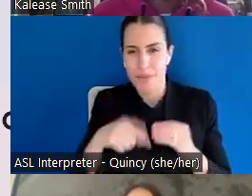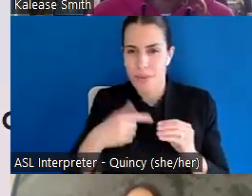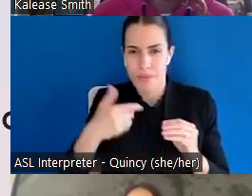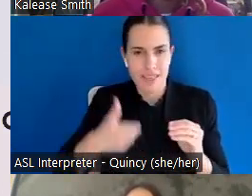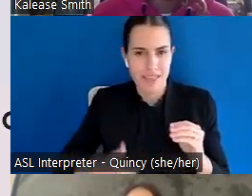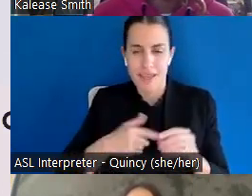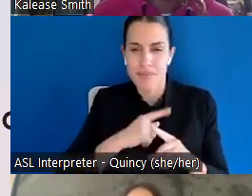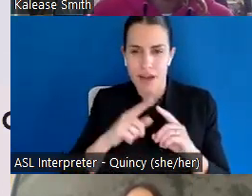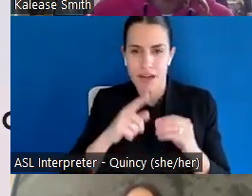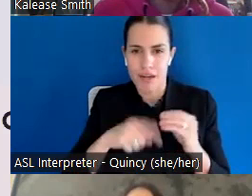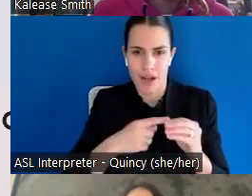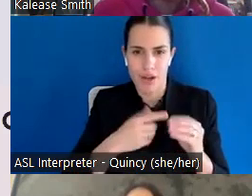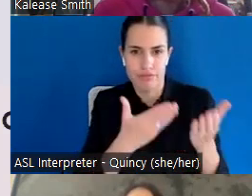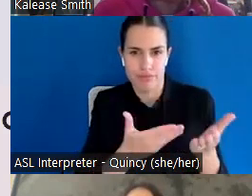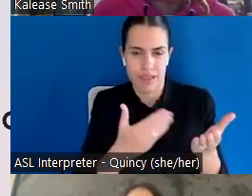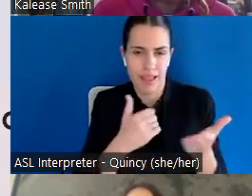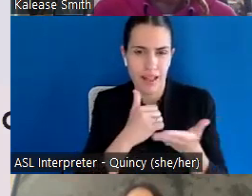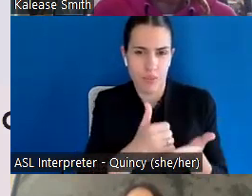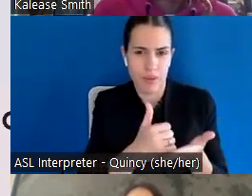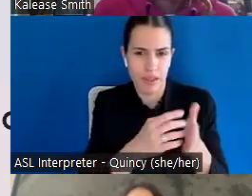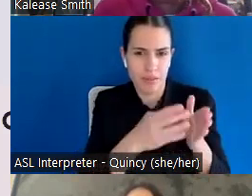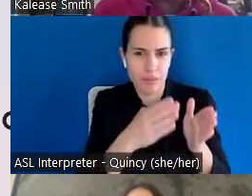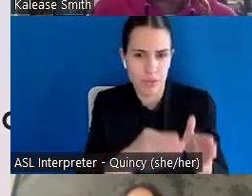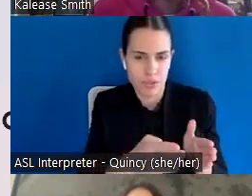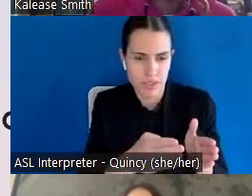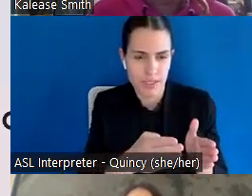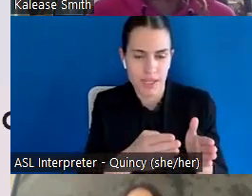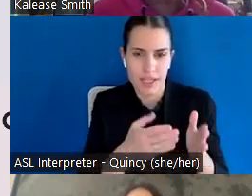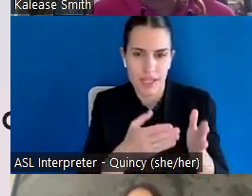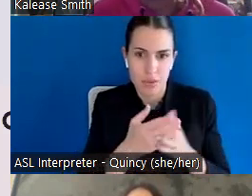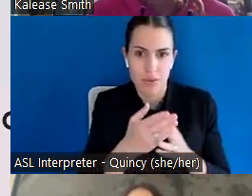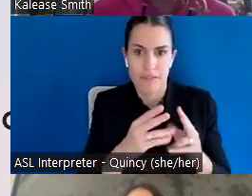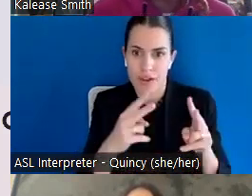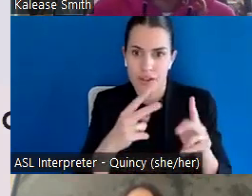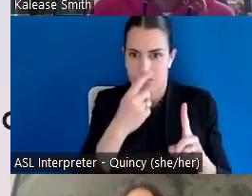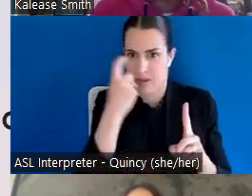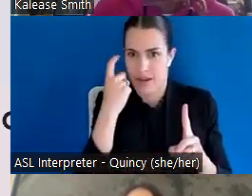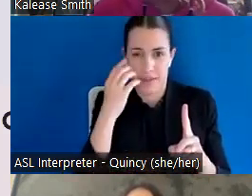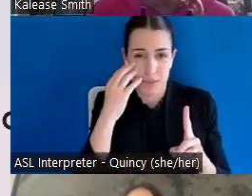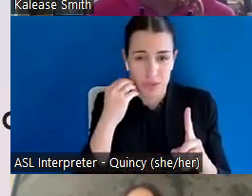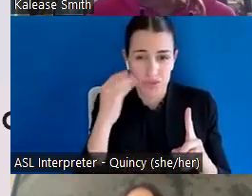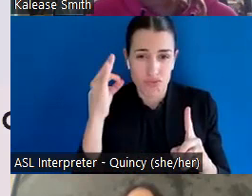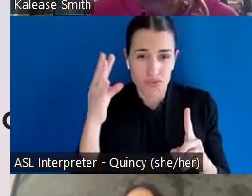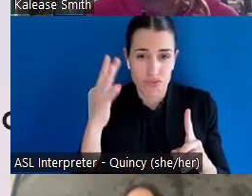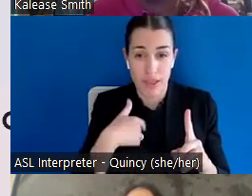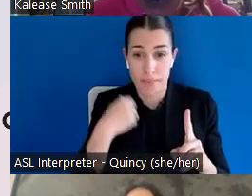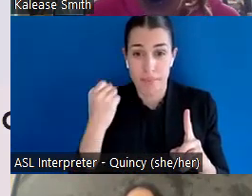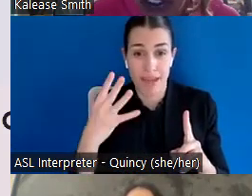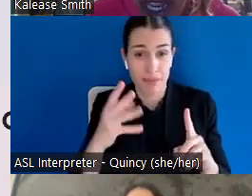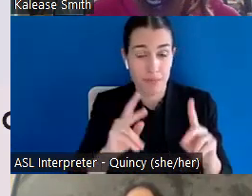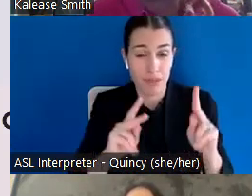it's about helping this person get through a very traumatic event that a lot of individuals